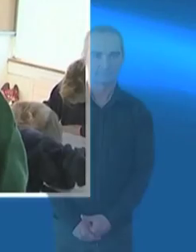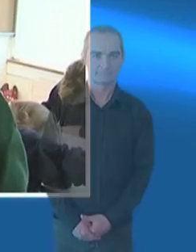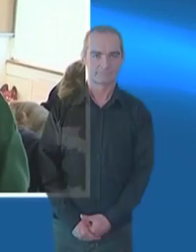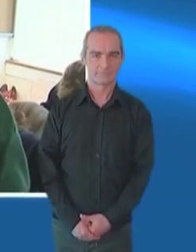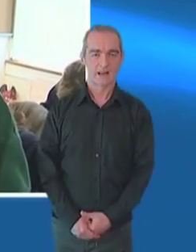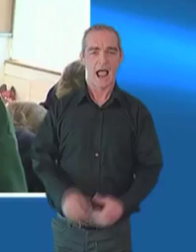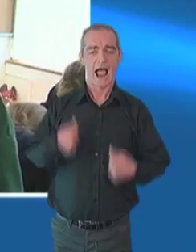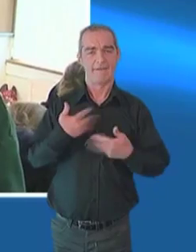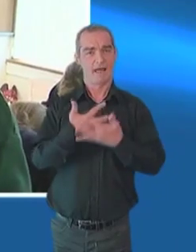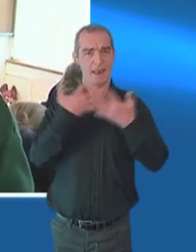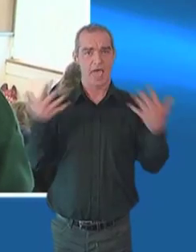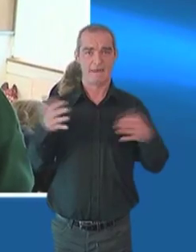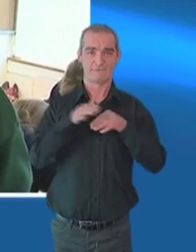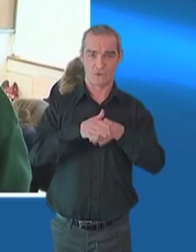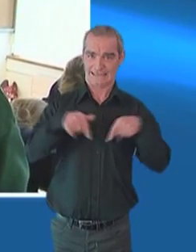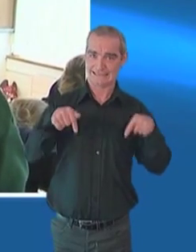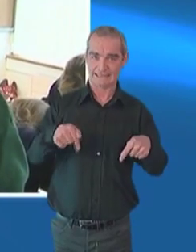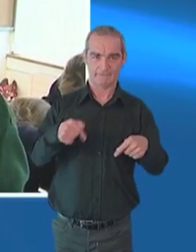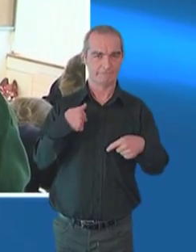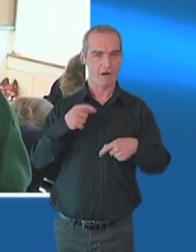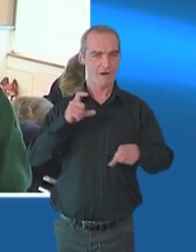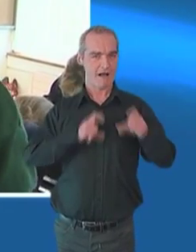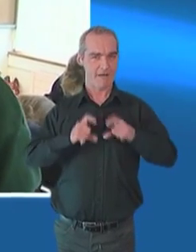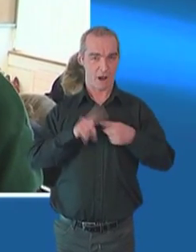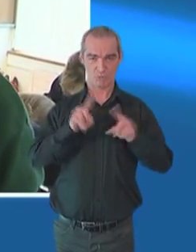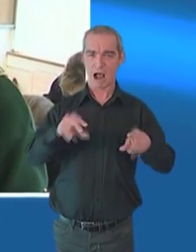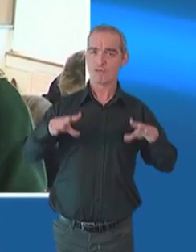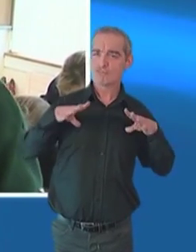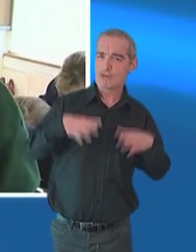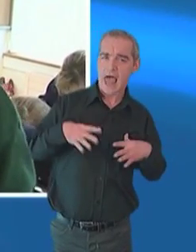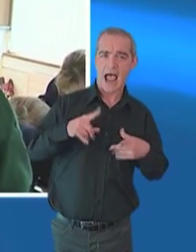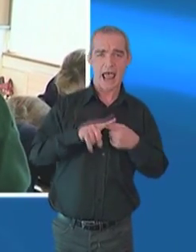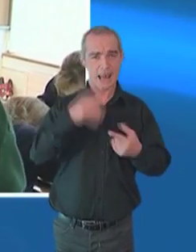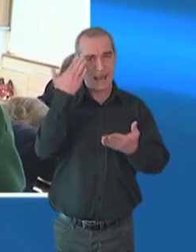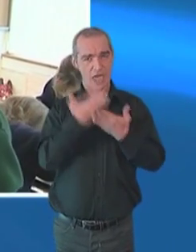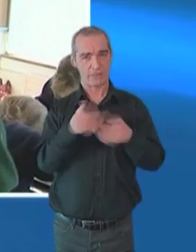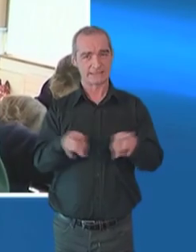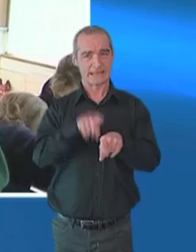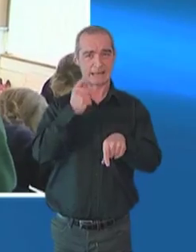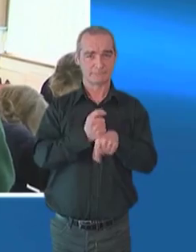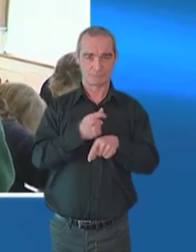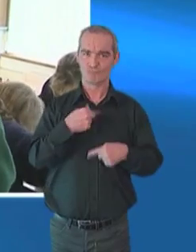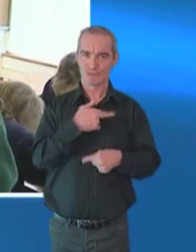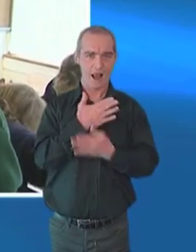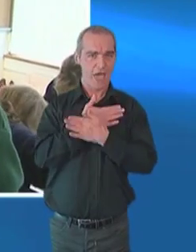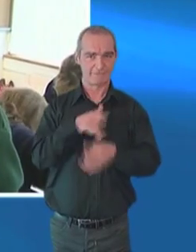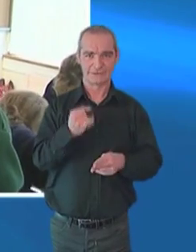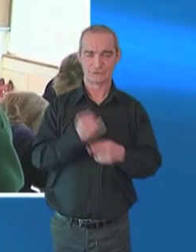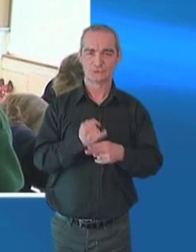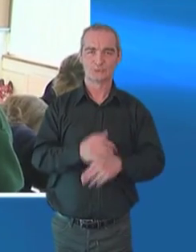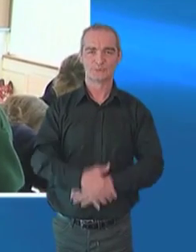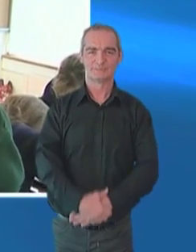friends. I have a lot of friends around here. It's a very comfortable place to be. Like, you